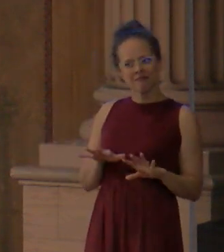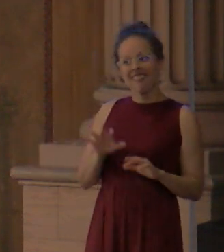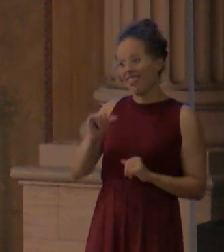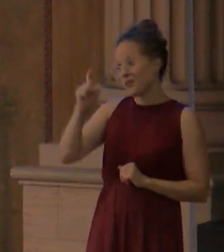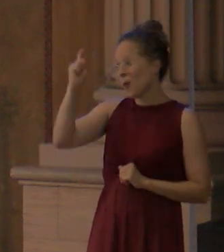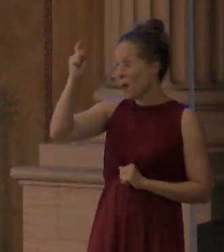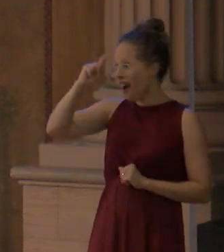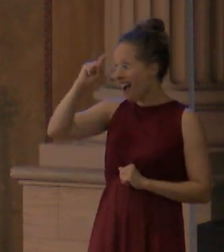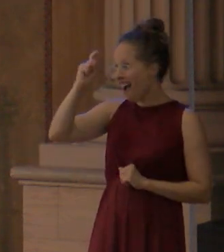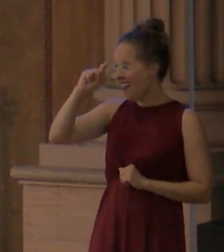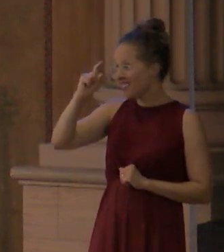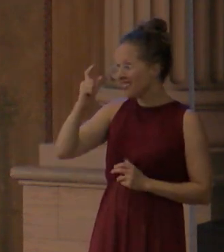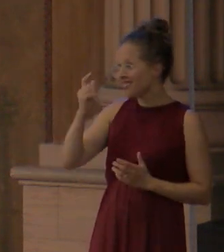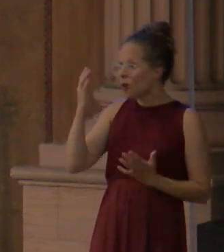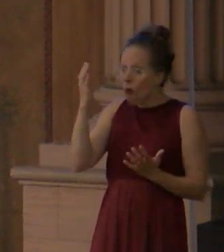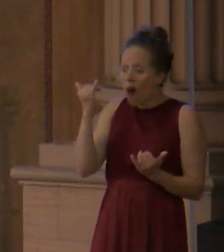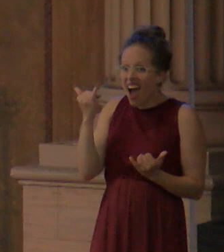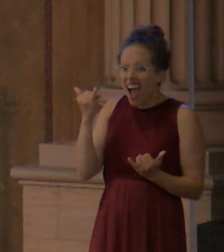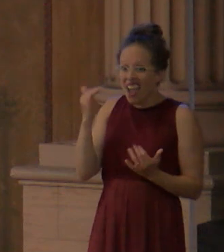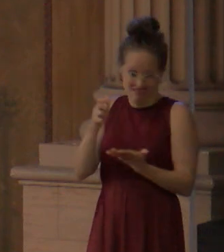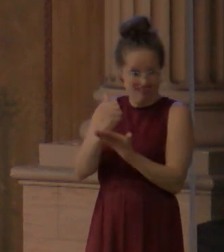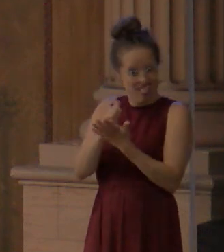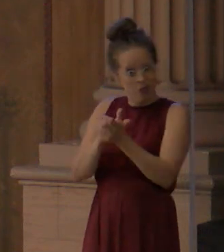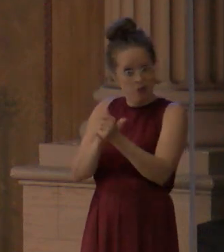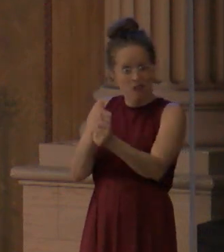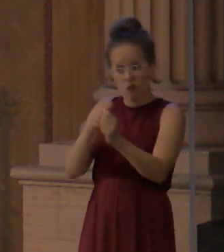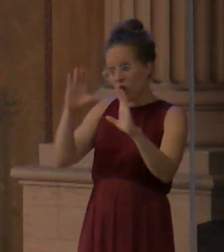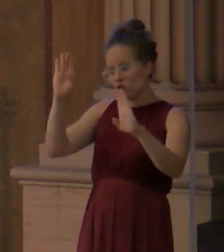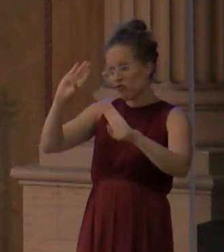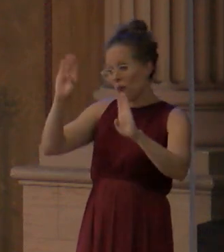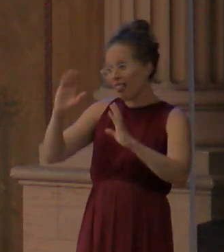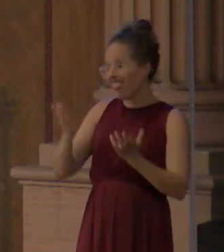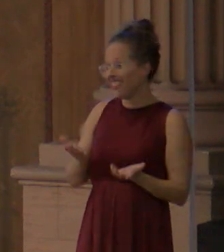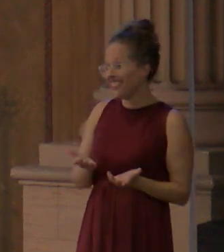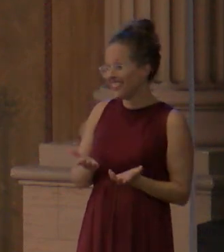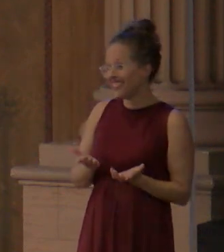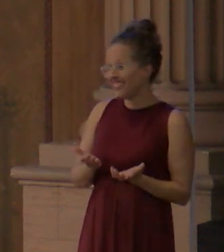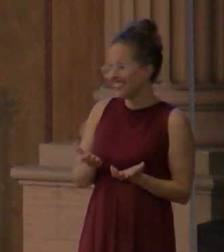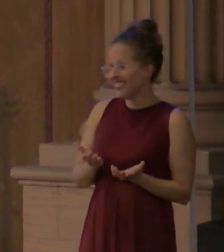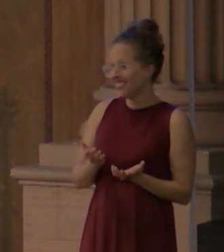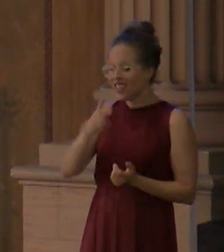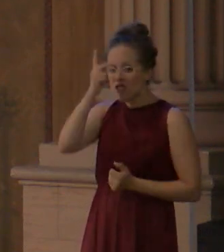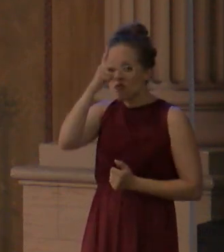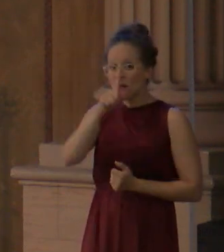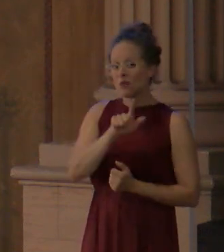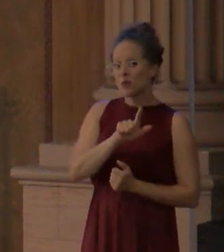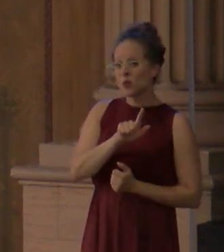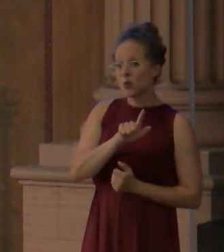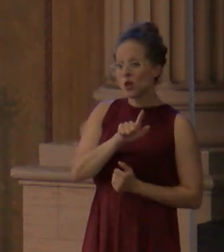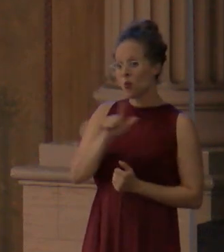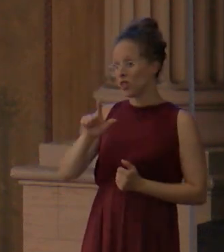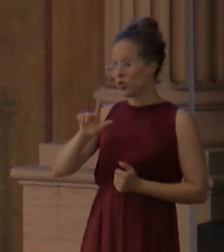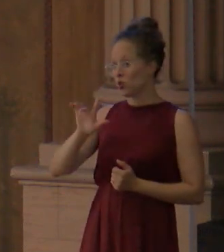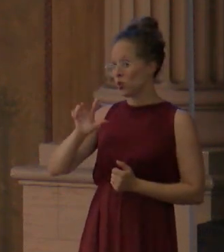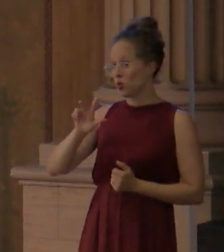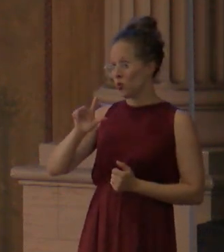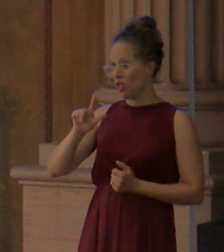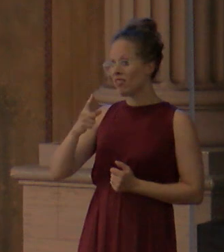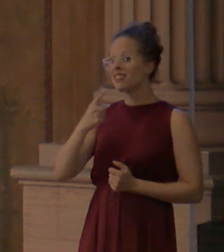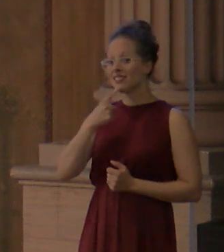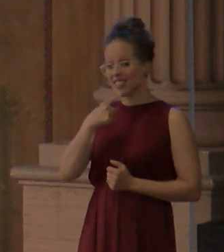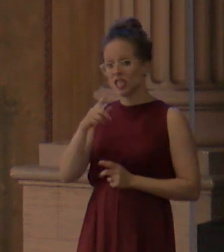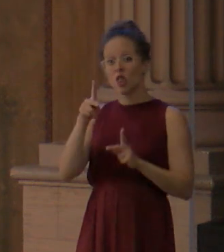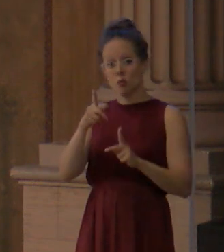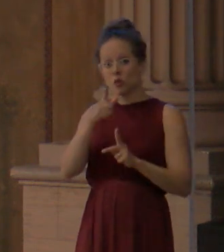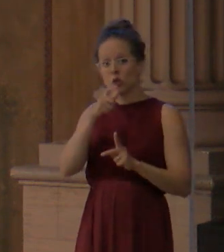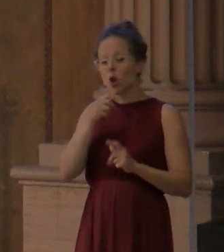number of reasons. Number one, it just keeps you out of trouble, just practically. Again, Proverbs 21:23, whoever keeps his mouth and his tongue keeps